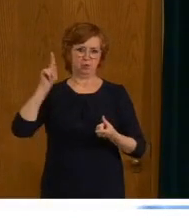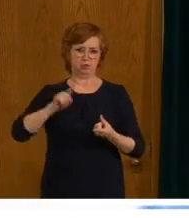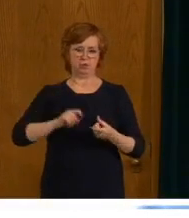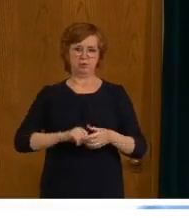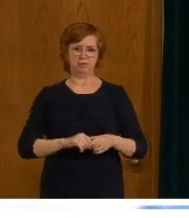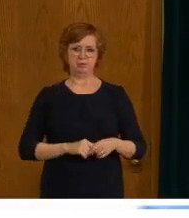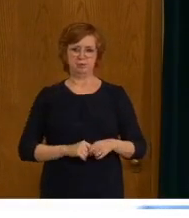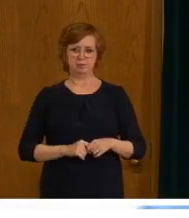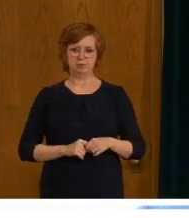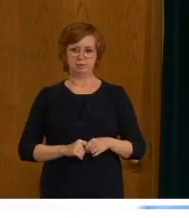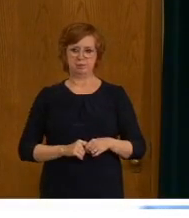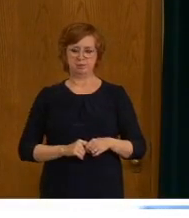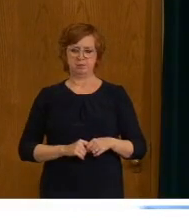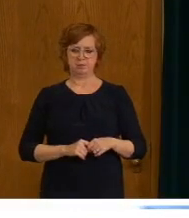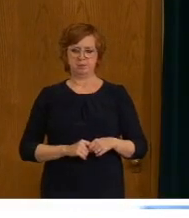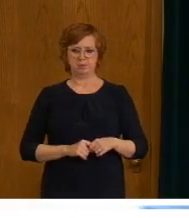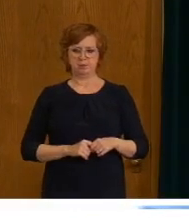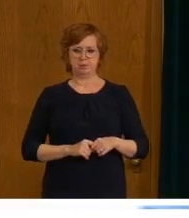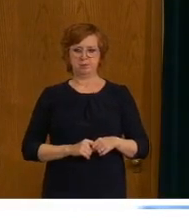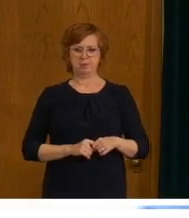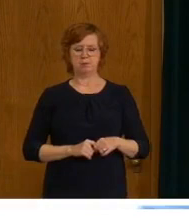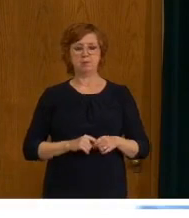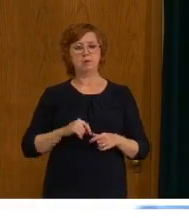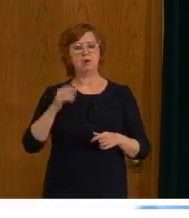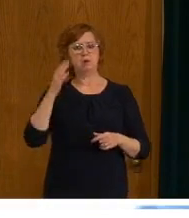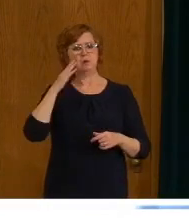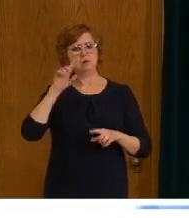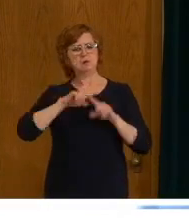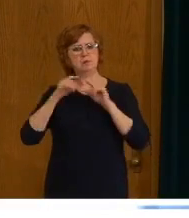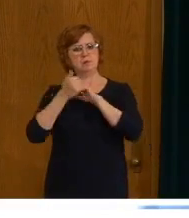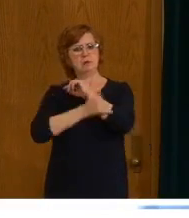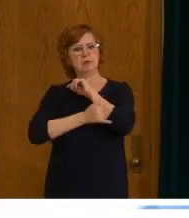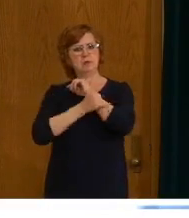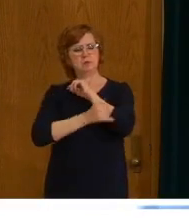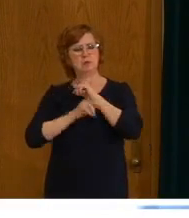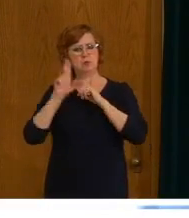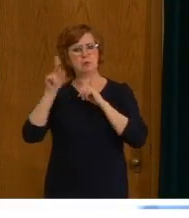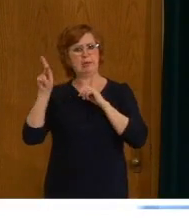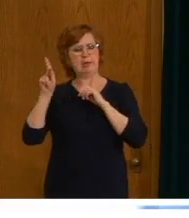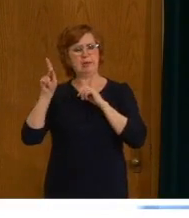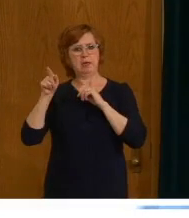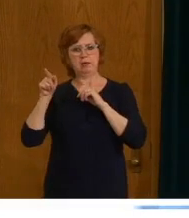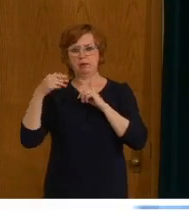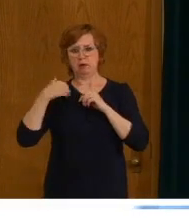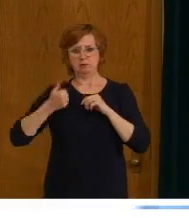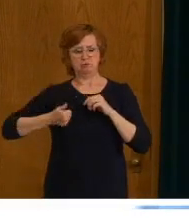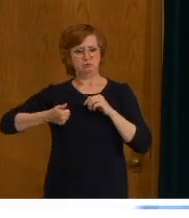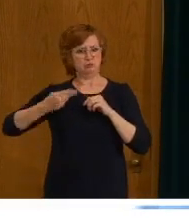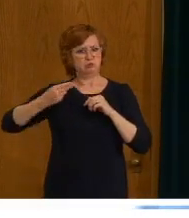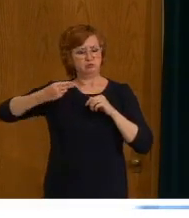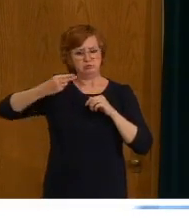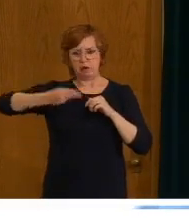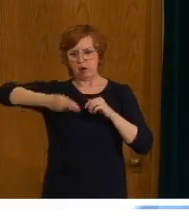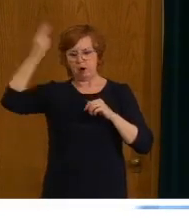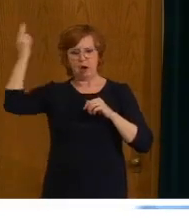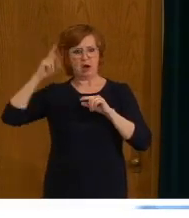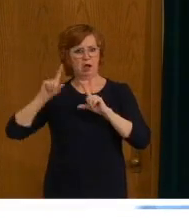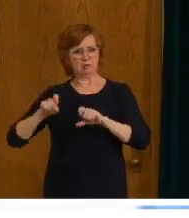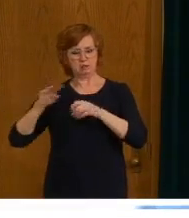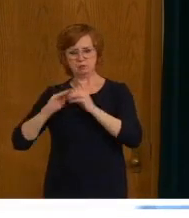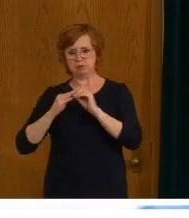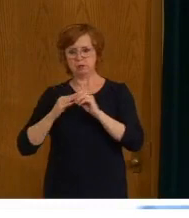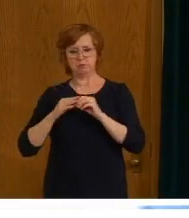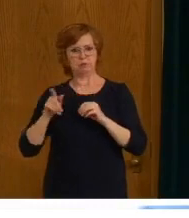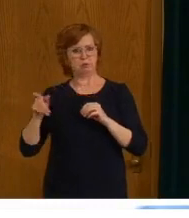with a delayed second dose strategy similar to ours, such as the UK, have extremely high testing rates. In the UK, anyone can get from